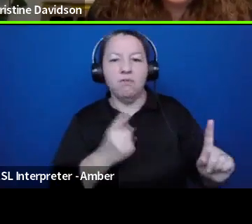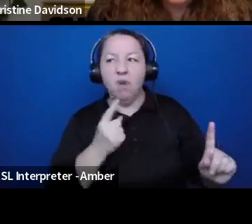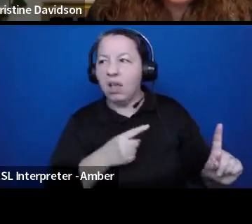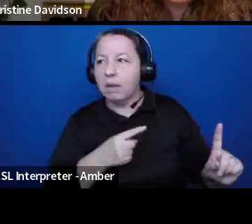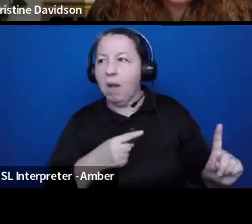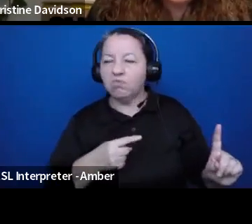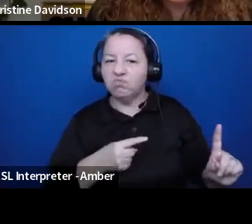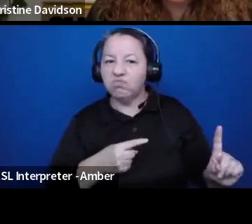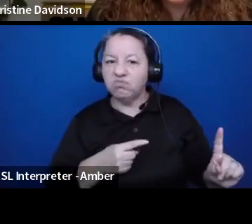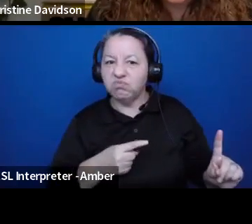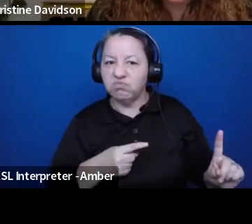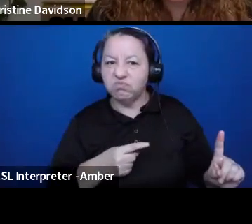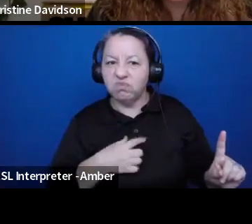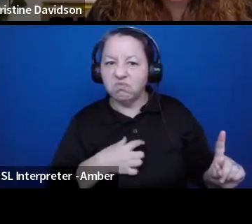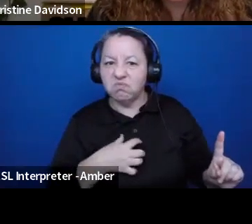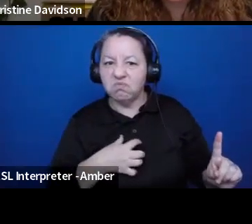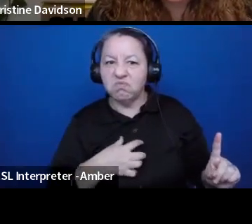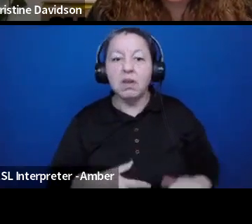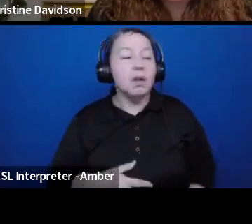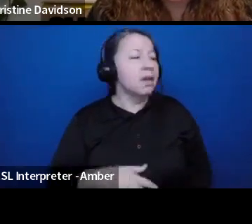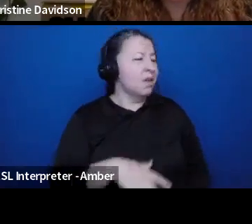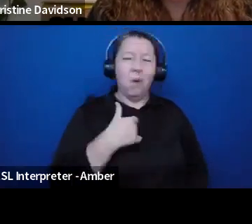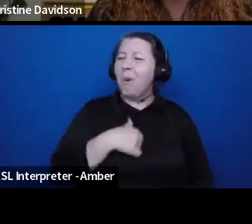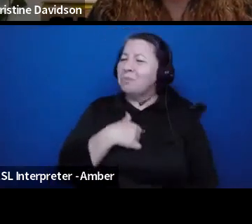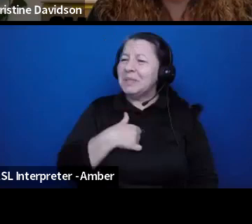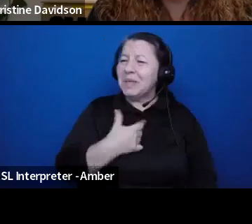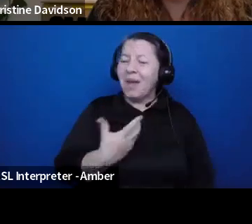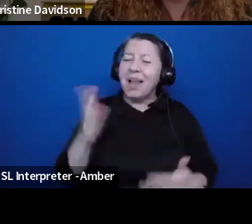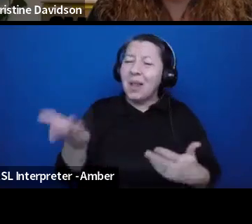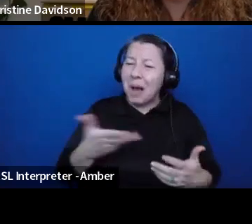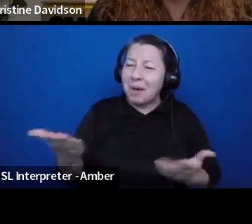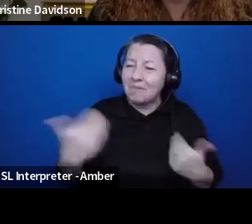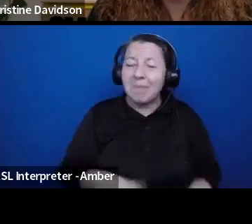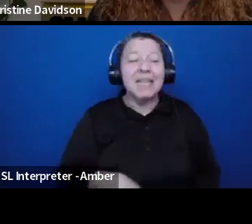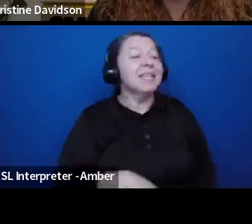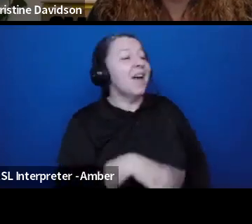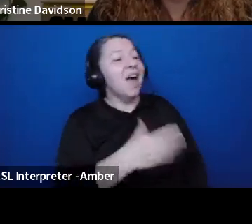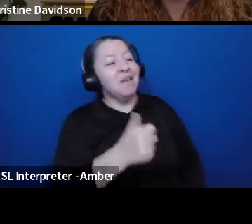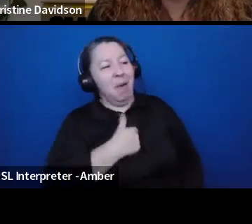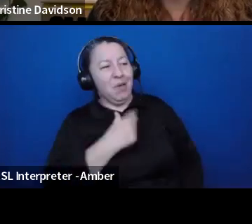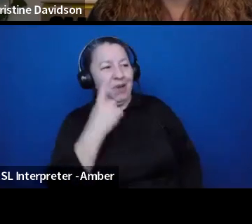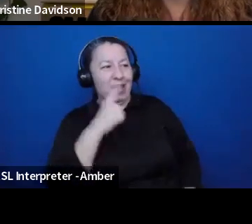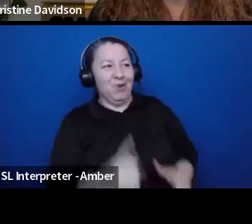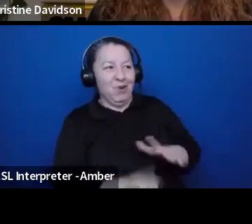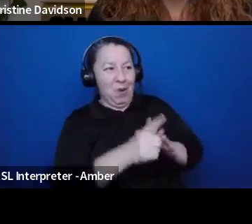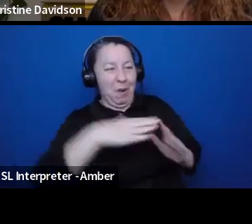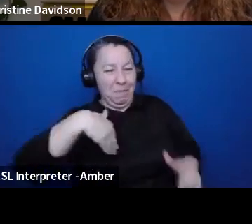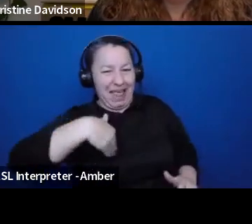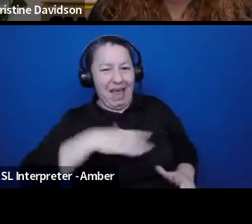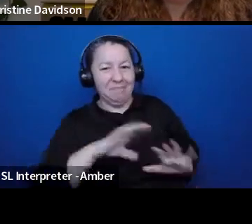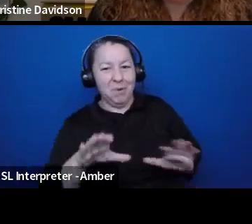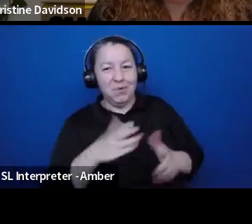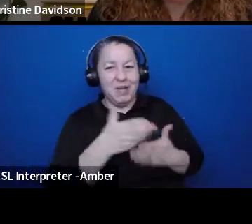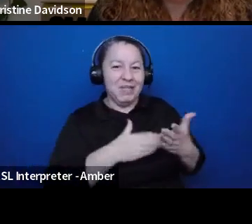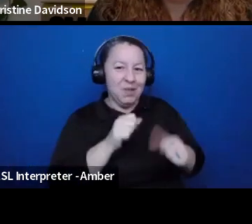Yeah, I apologize for coming on a little late. I was doing some work for our National Clearinghouse project.